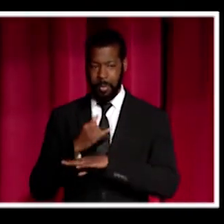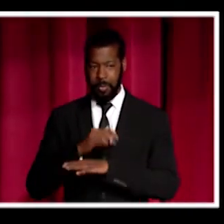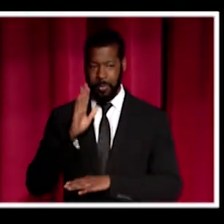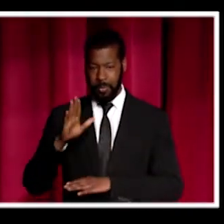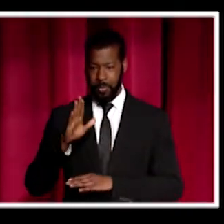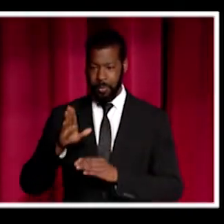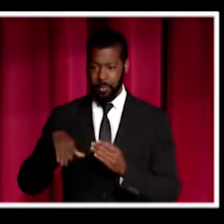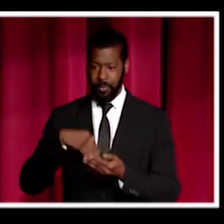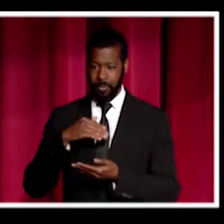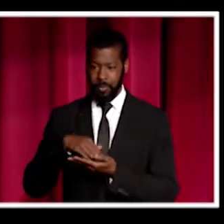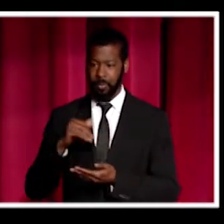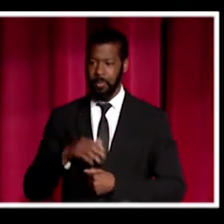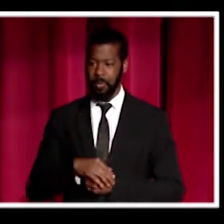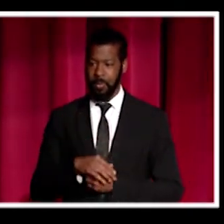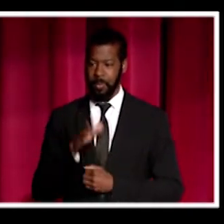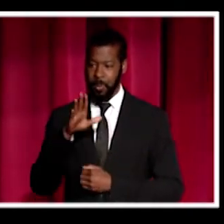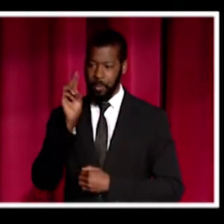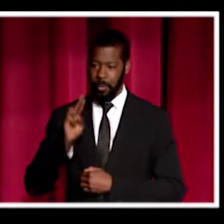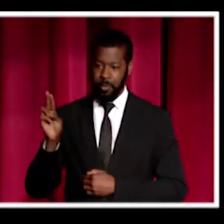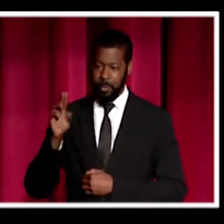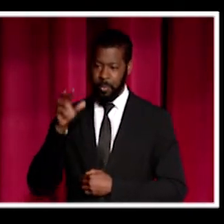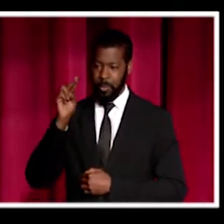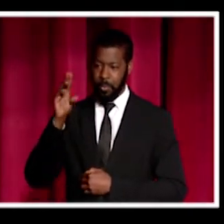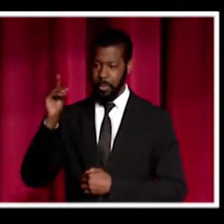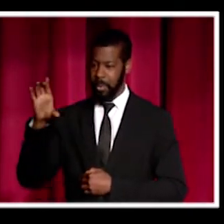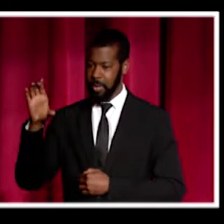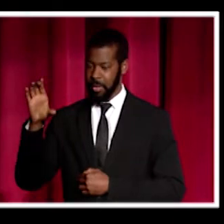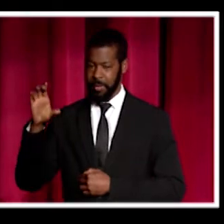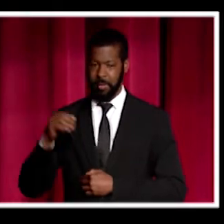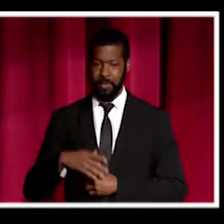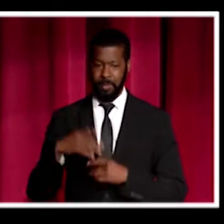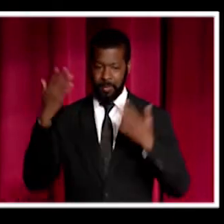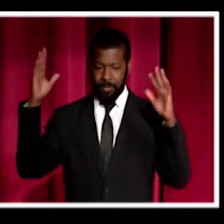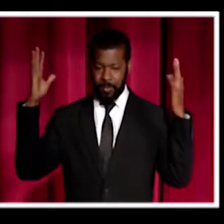university, the University of the District of Columbia.